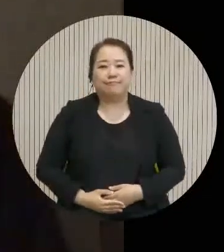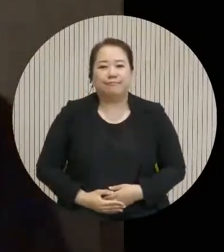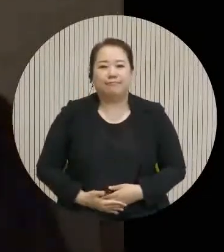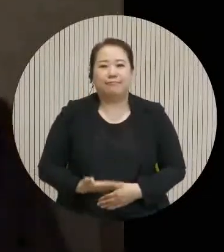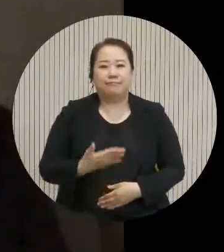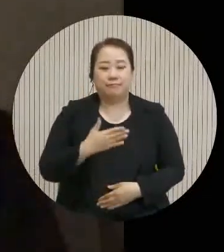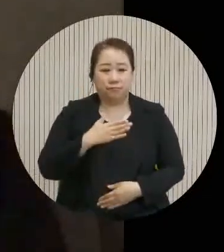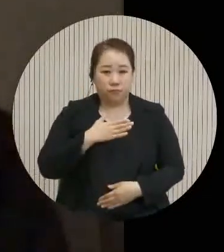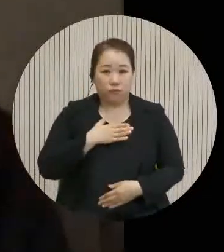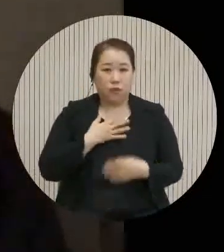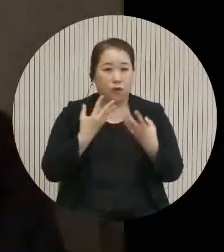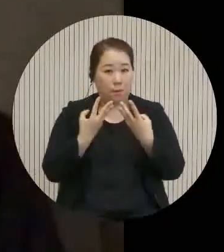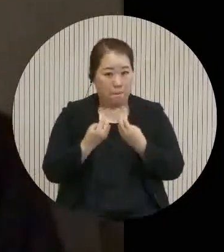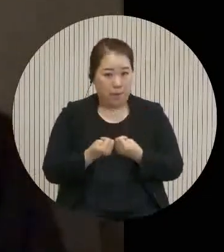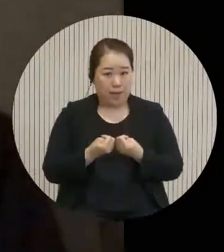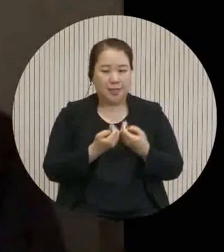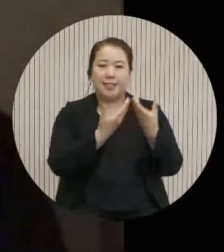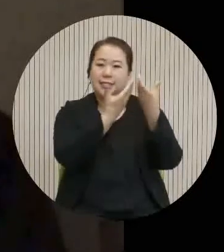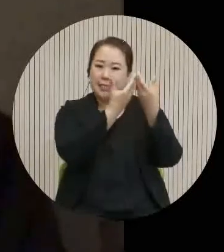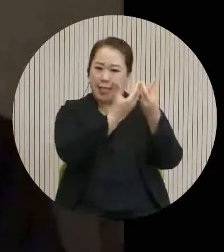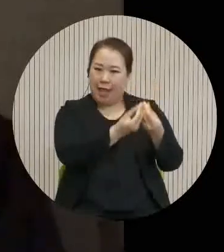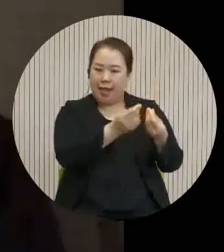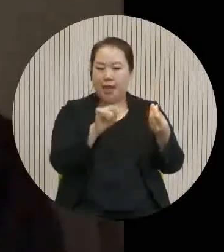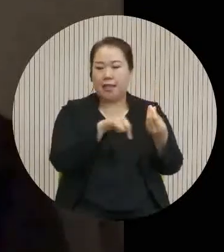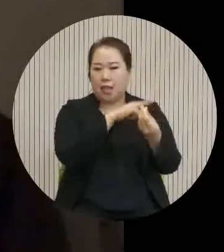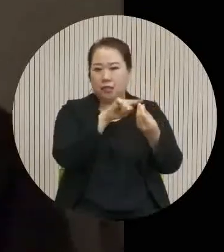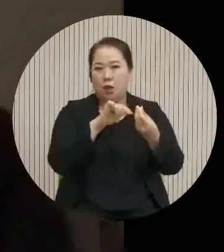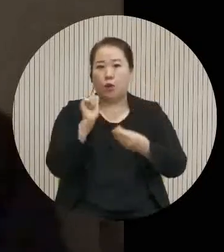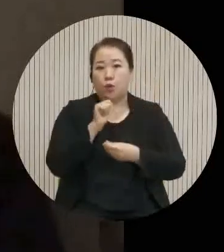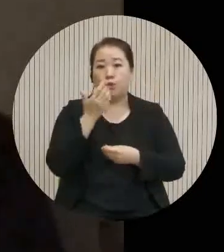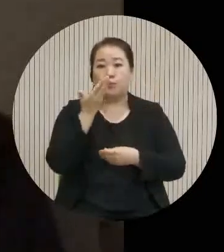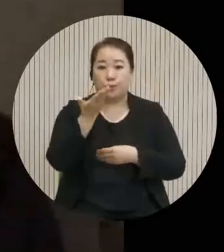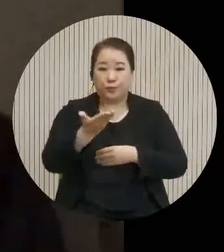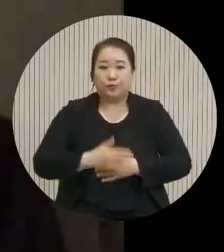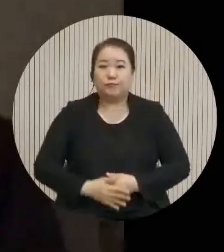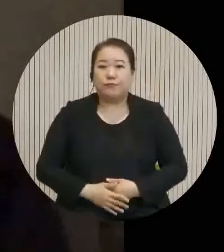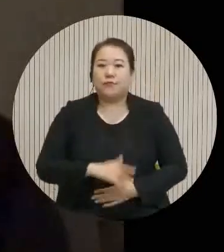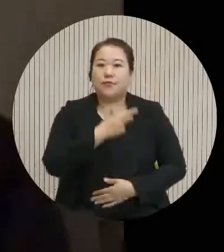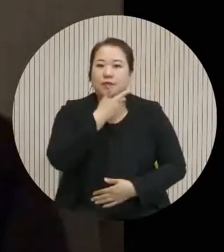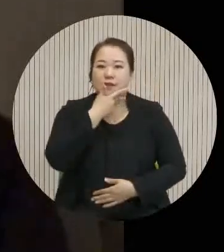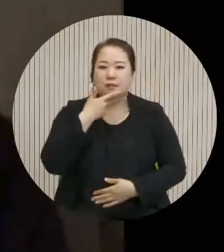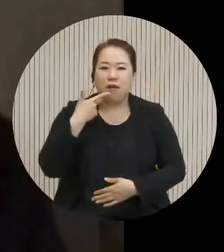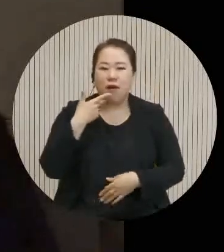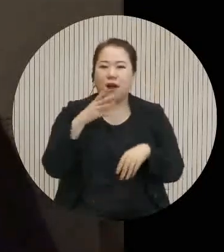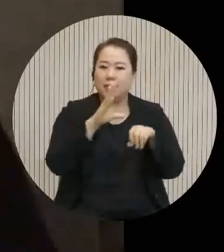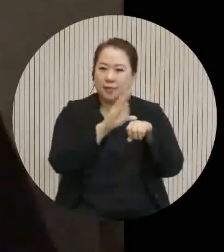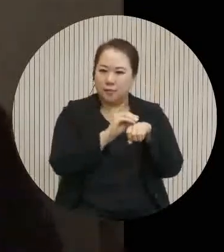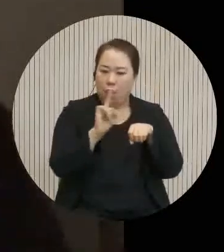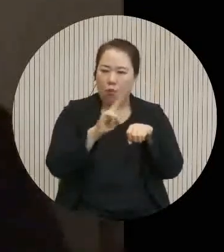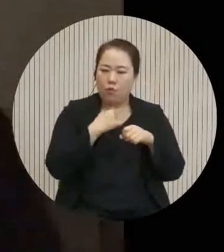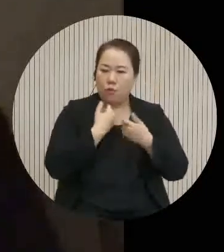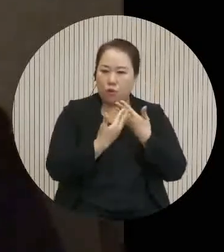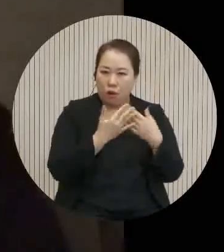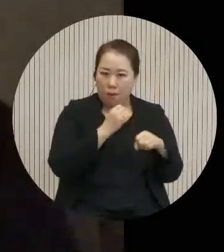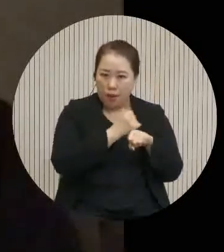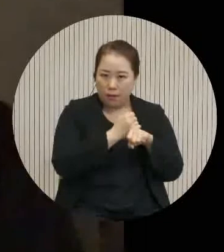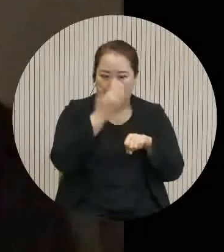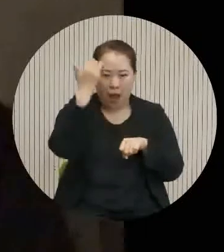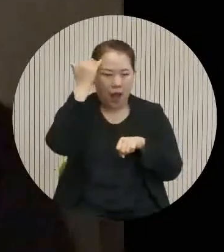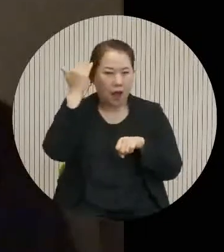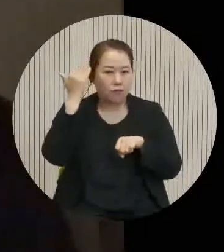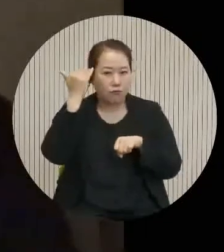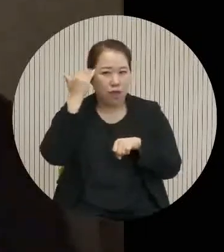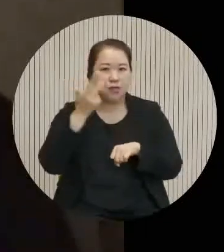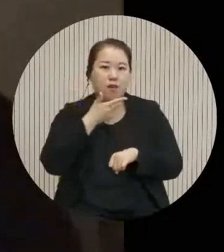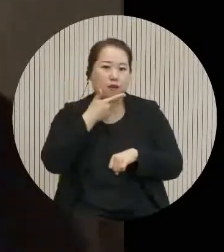histories. People's experiences acquiring English, a lot of cases doing English in Korea, as a matter of fact, what